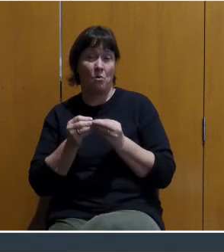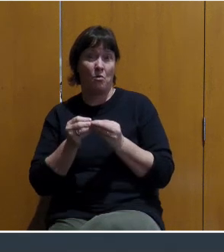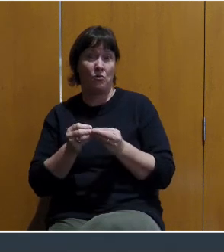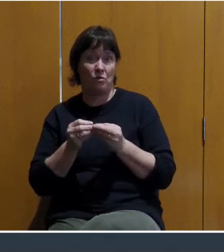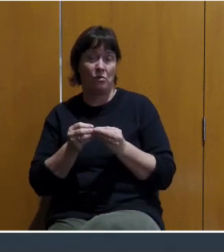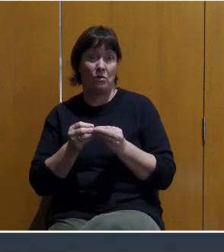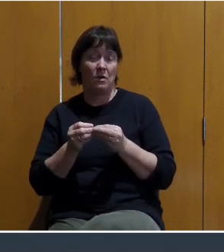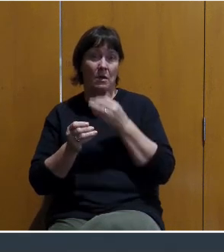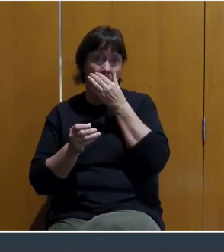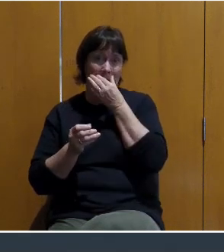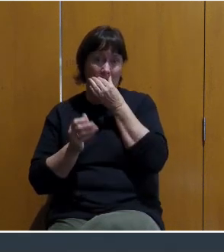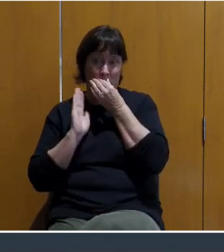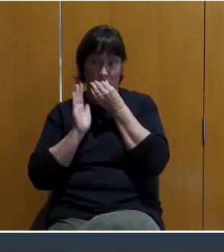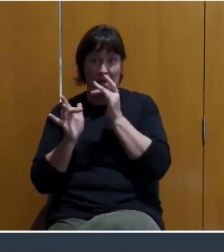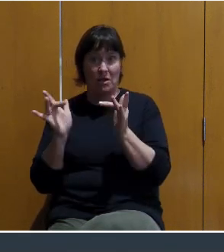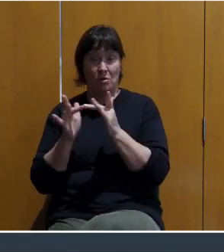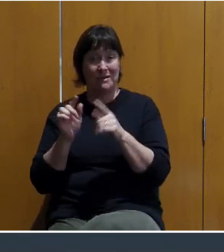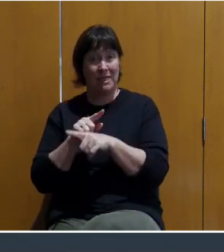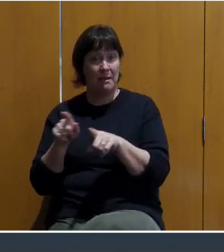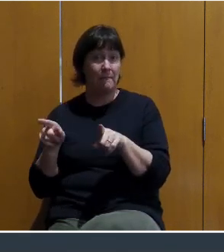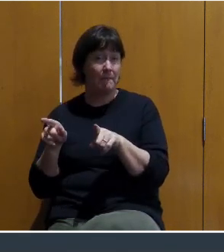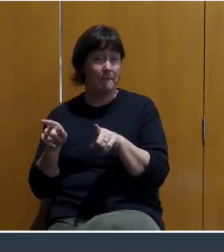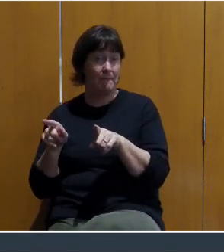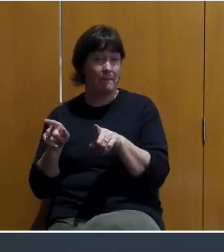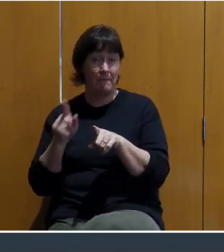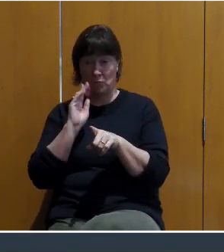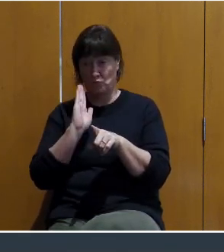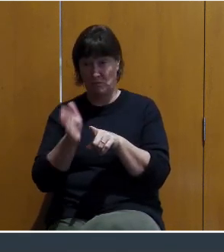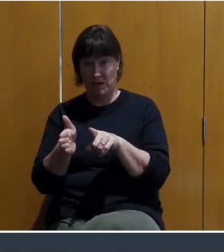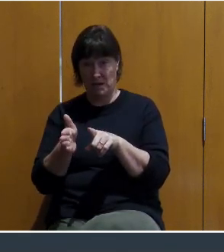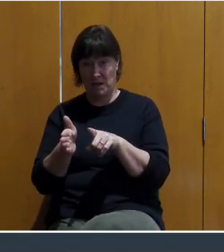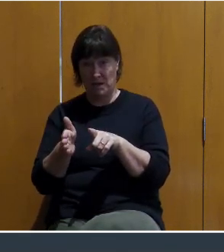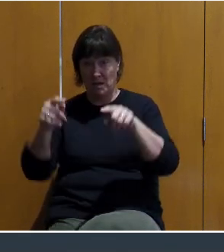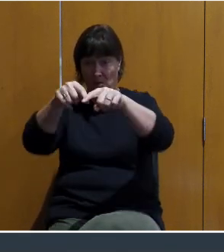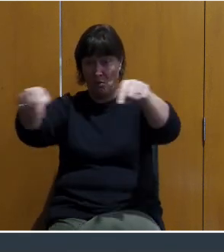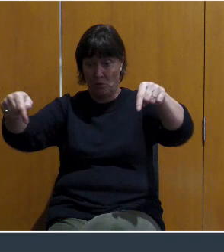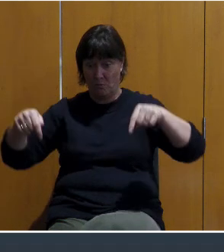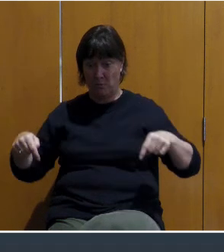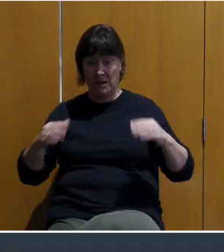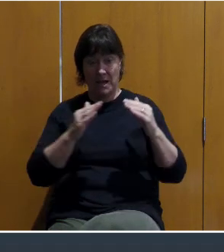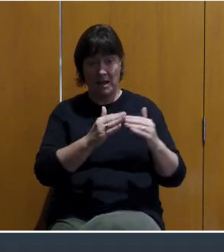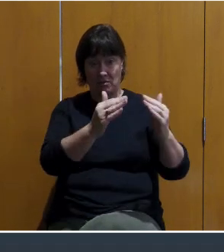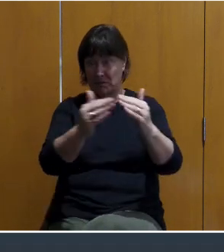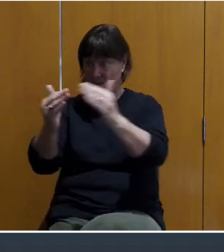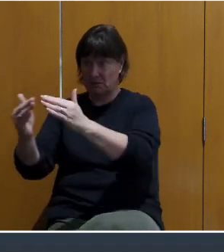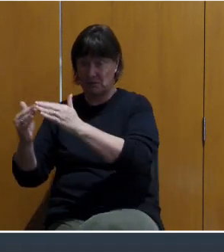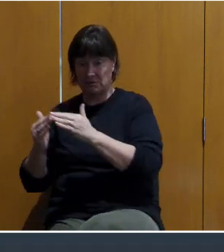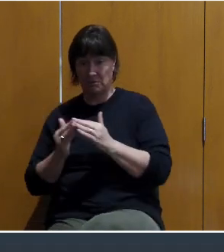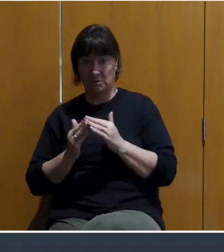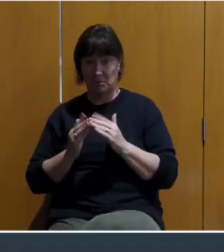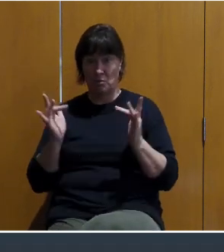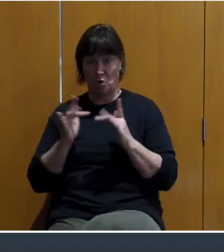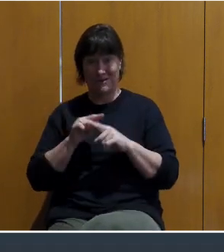time to directly contact those parties directly adjacent to the property around the changes that